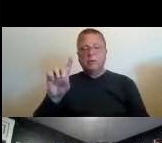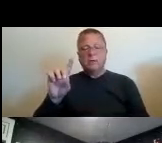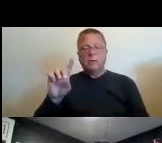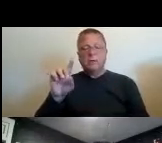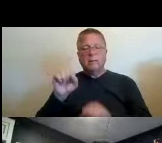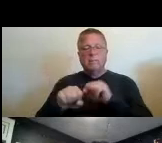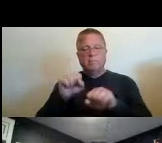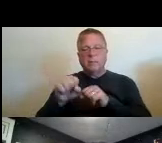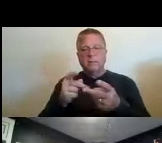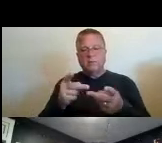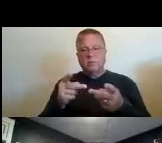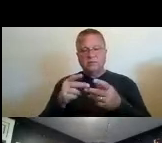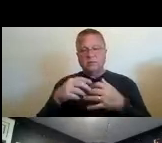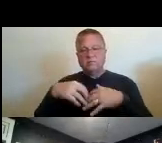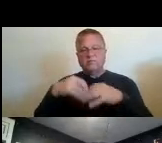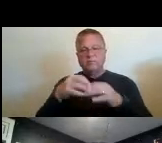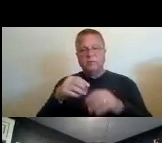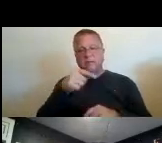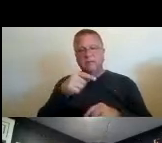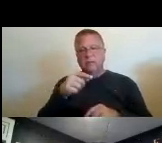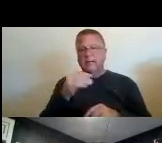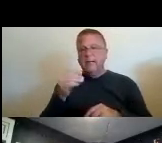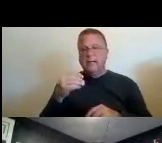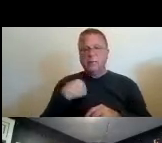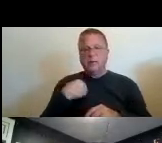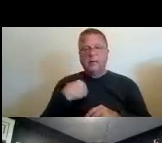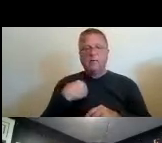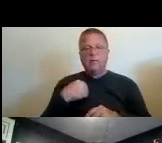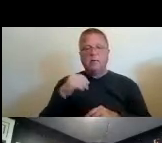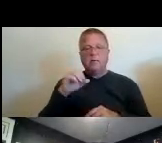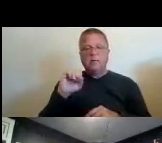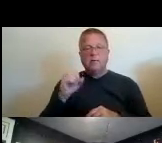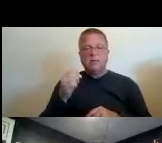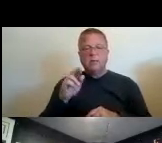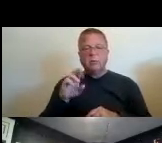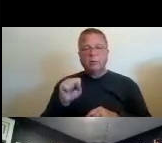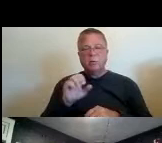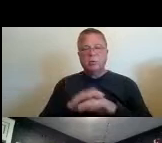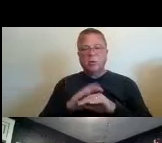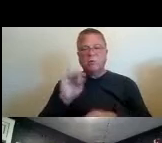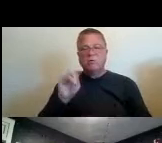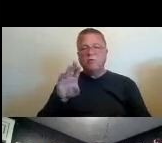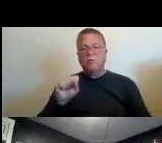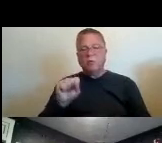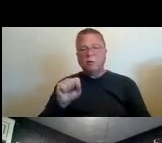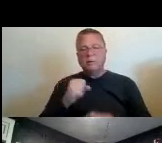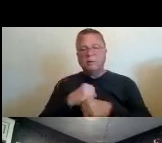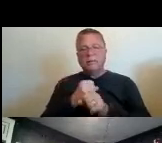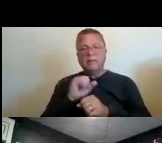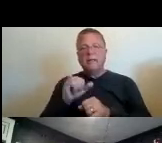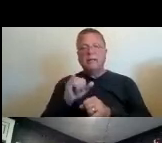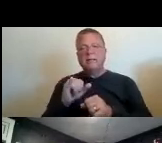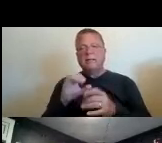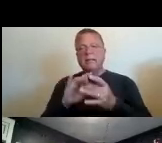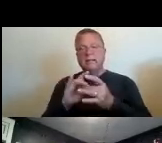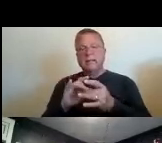bicycle facility that we have. Of course, we have Sharrows already on Forbes, and Forbes does make that connection as well, from east